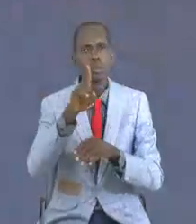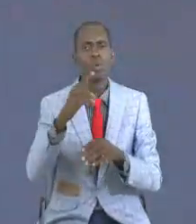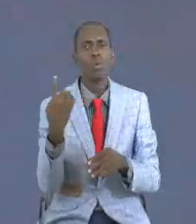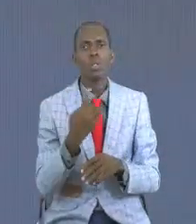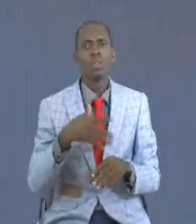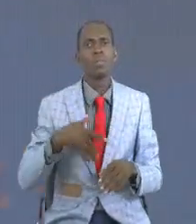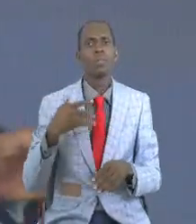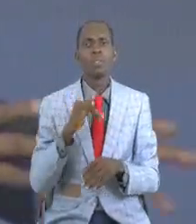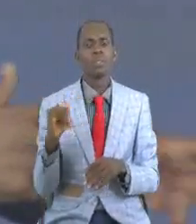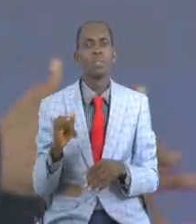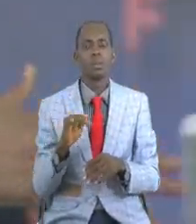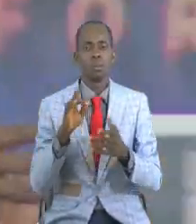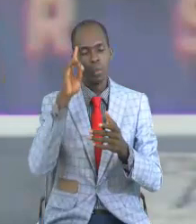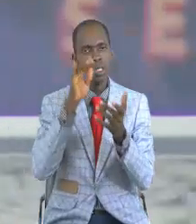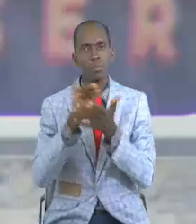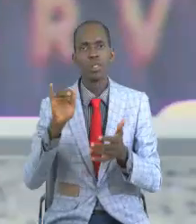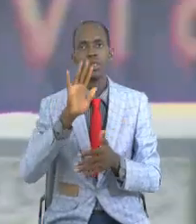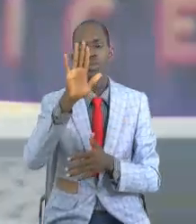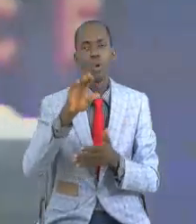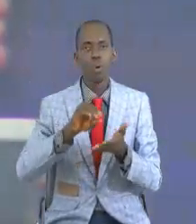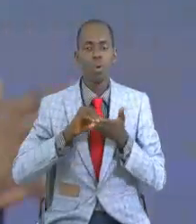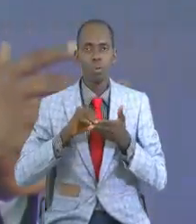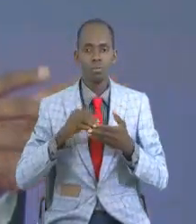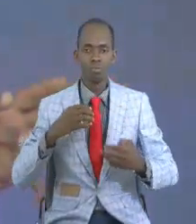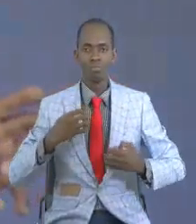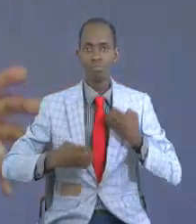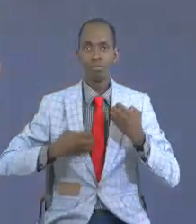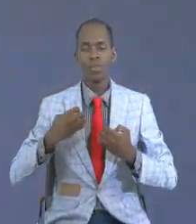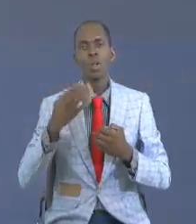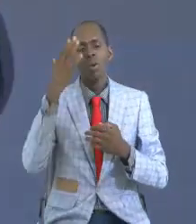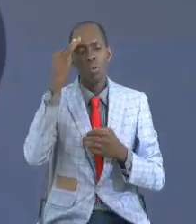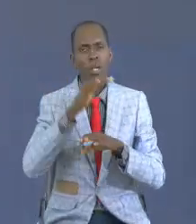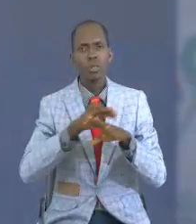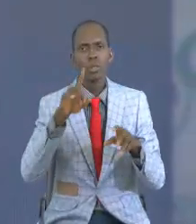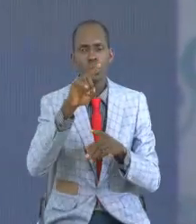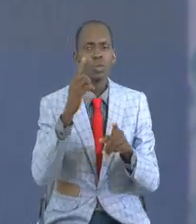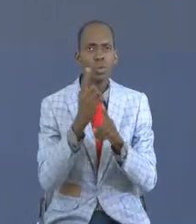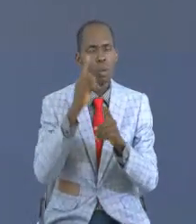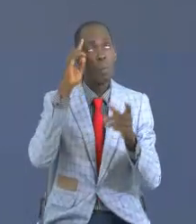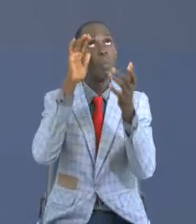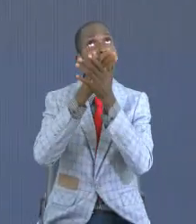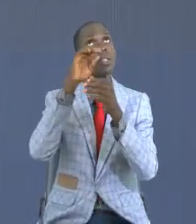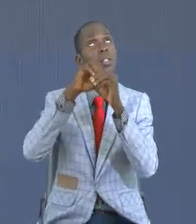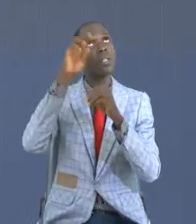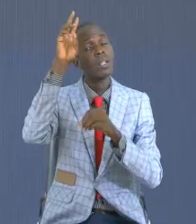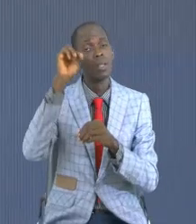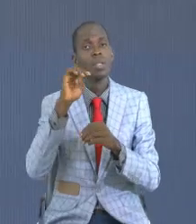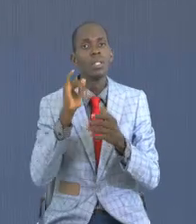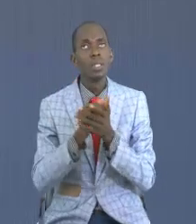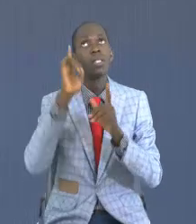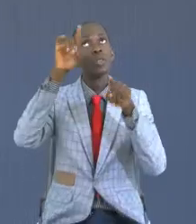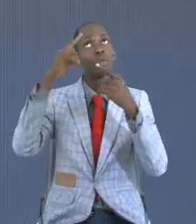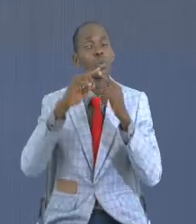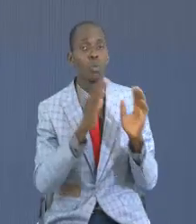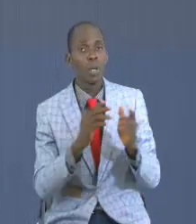emotion believe in the things around you why don't you believe him it's going to prepare a place for me and when it comes